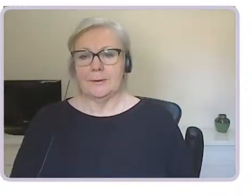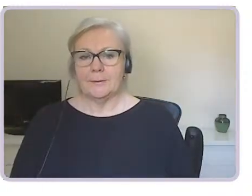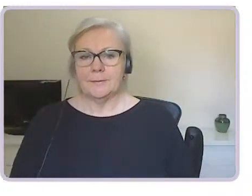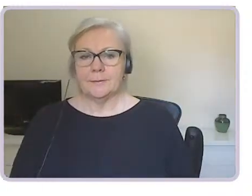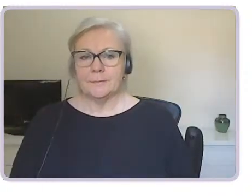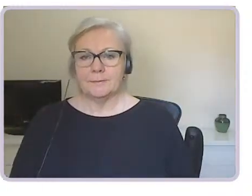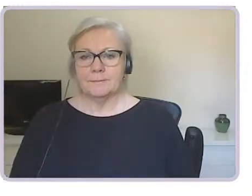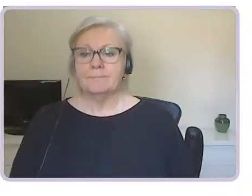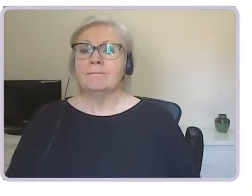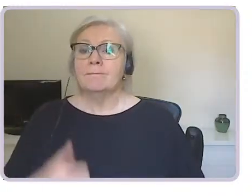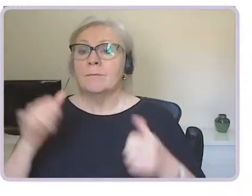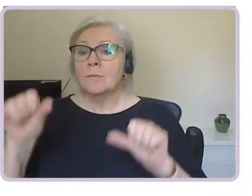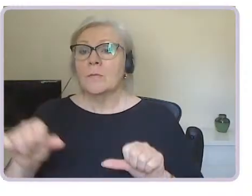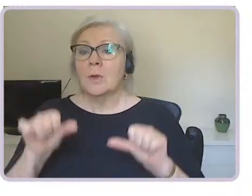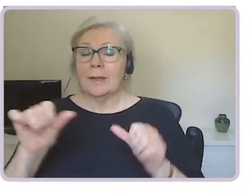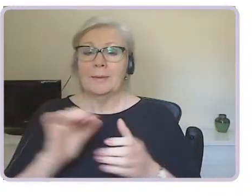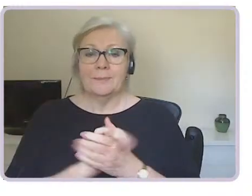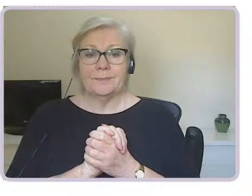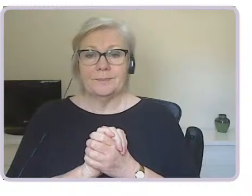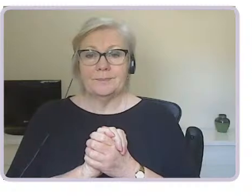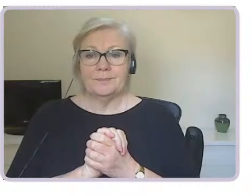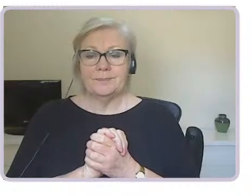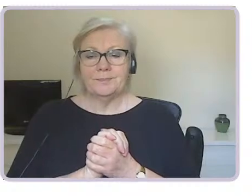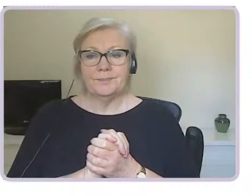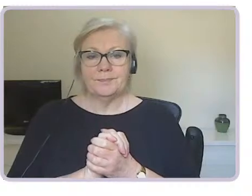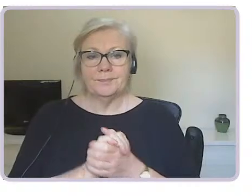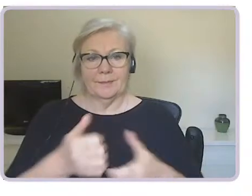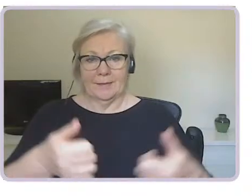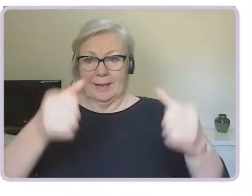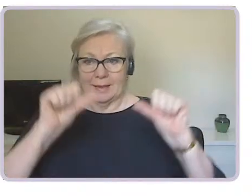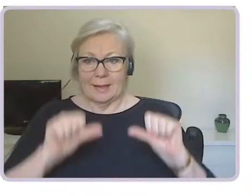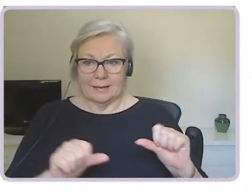Okay, I'm going to move on now to the next